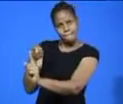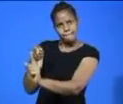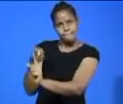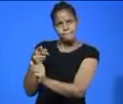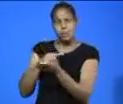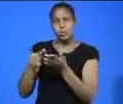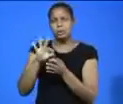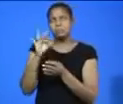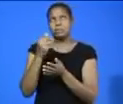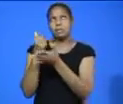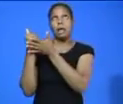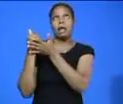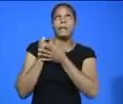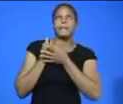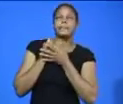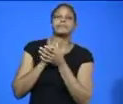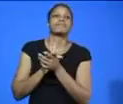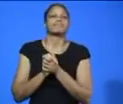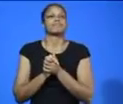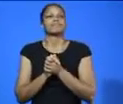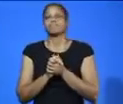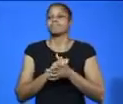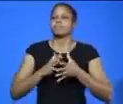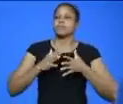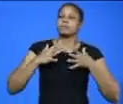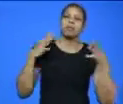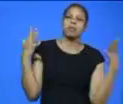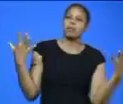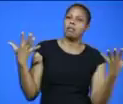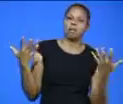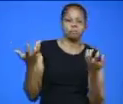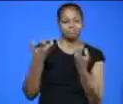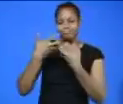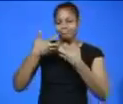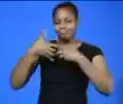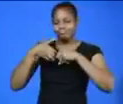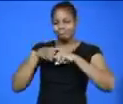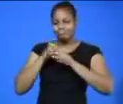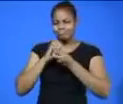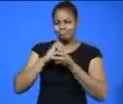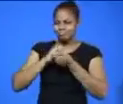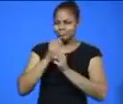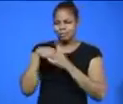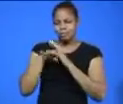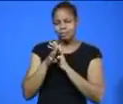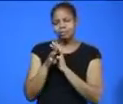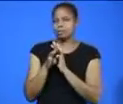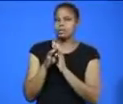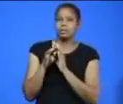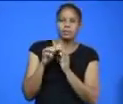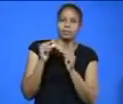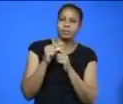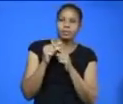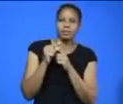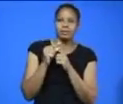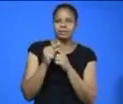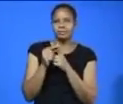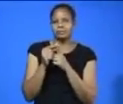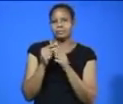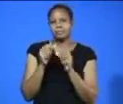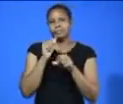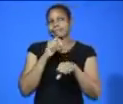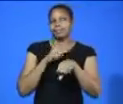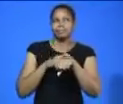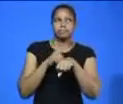Holy Ghost, help the preacher. There's so much wrapped up in this word, and that clock on the wall is giving me high